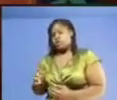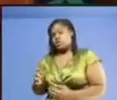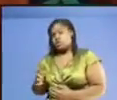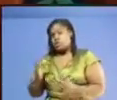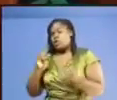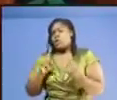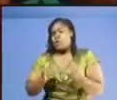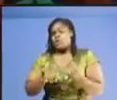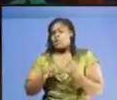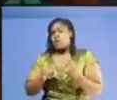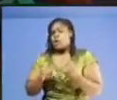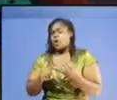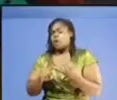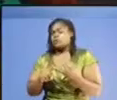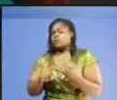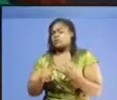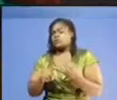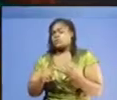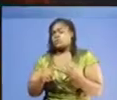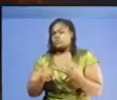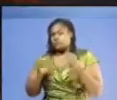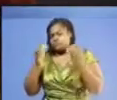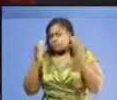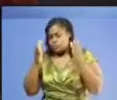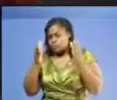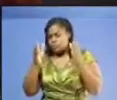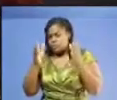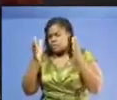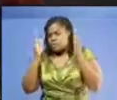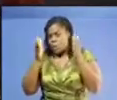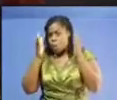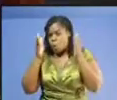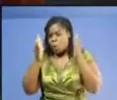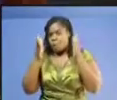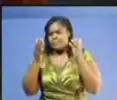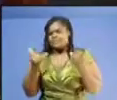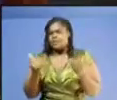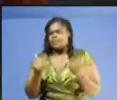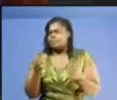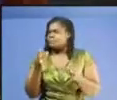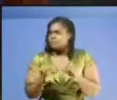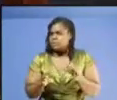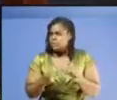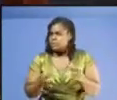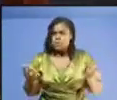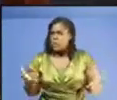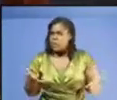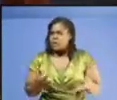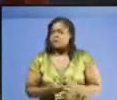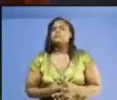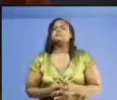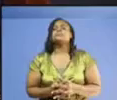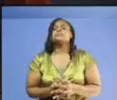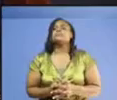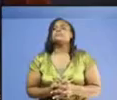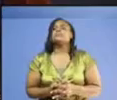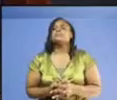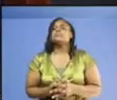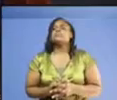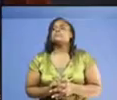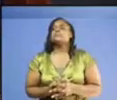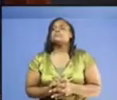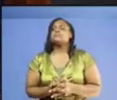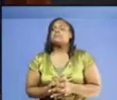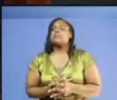point that he doesn't want you to forget. It is simply this. In the midst